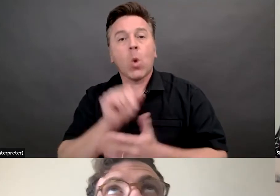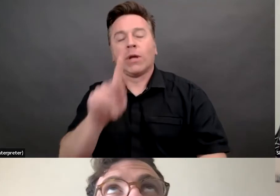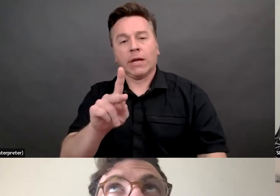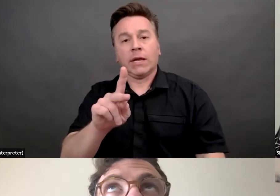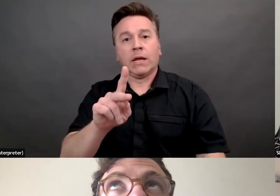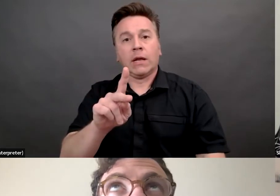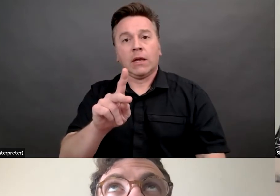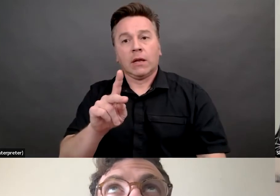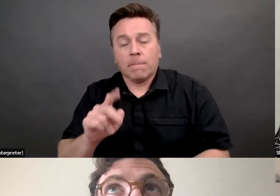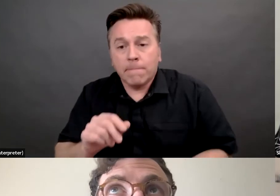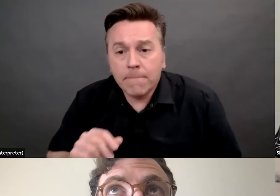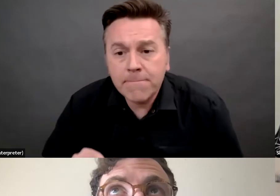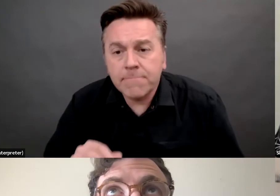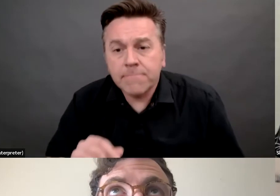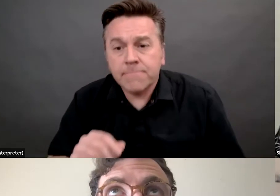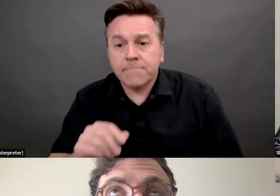So